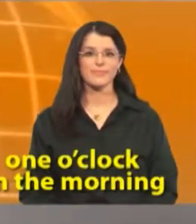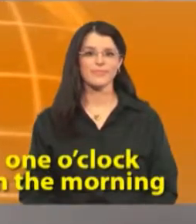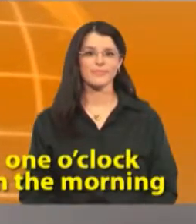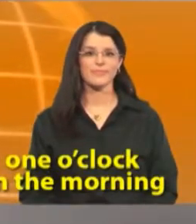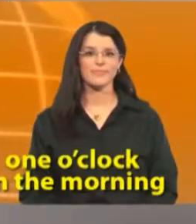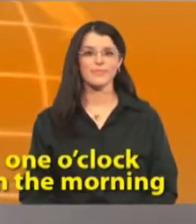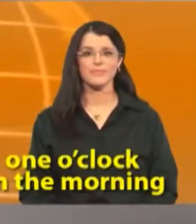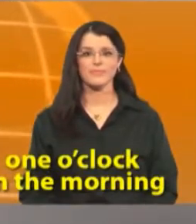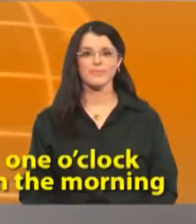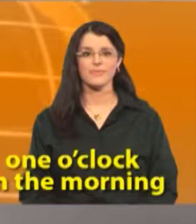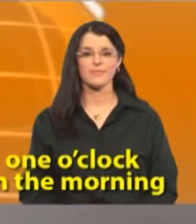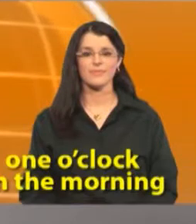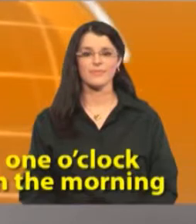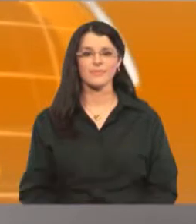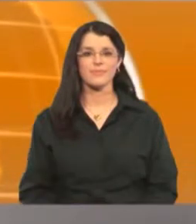1 heure du matin.